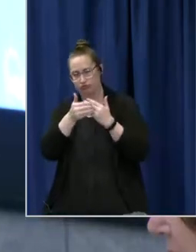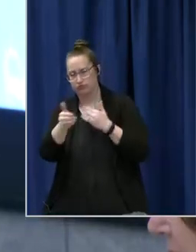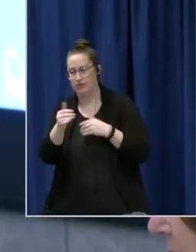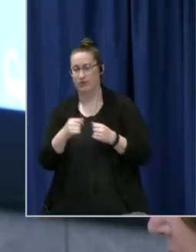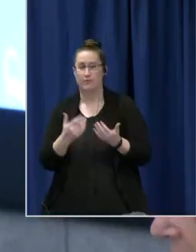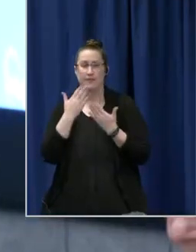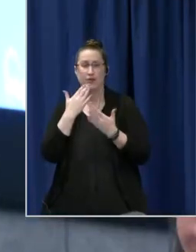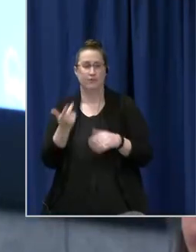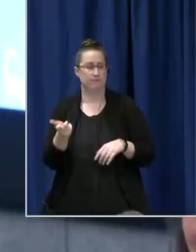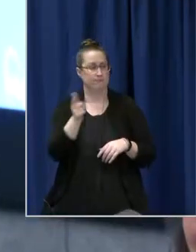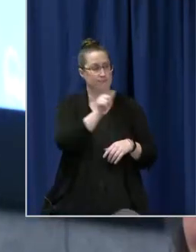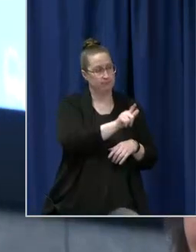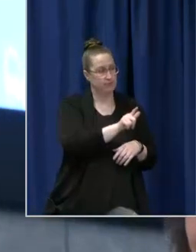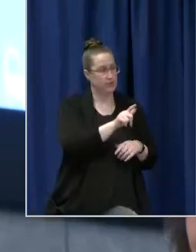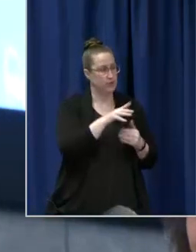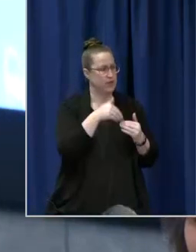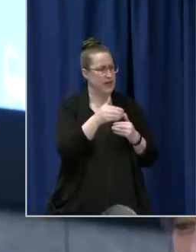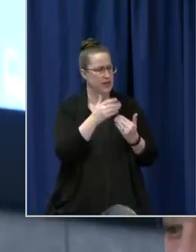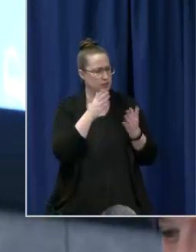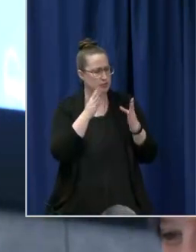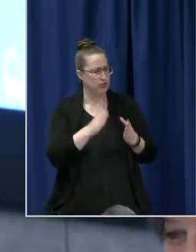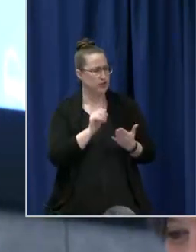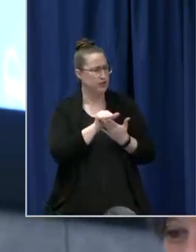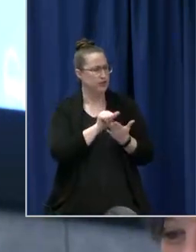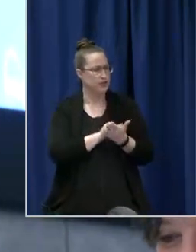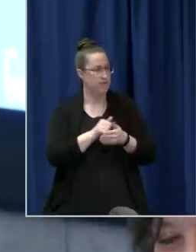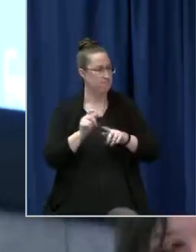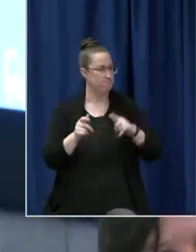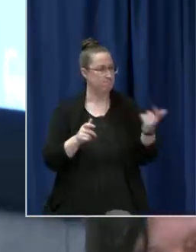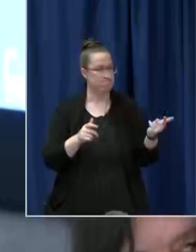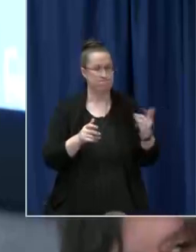time back over to the next person on our agenda.